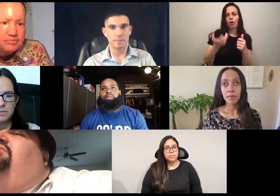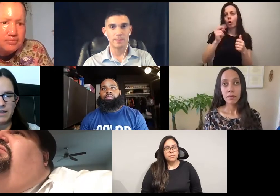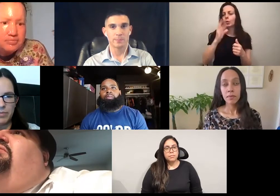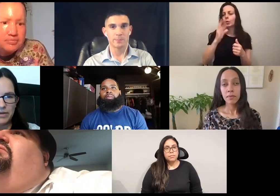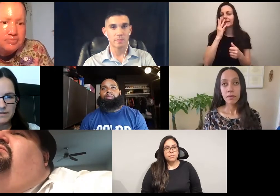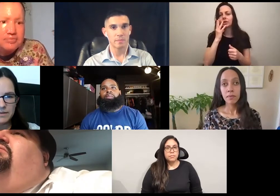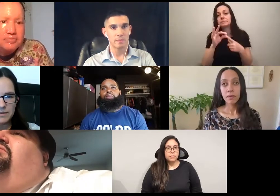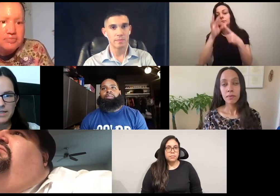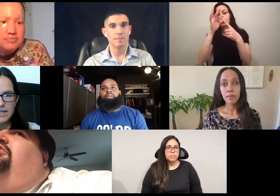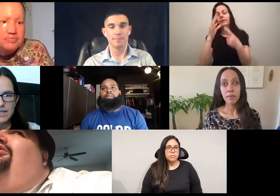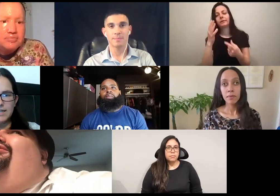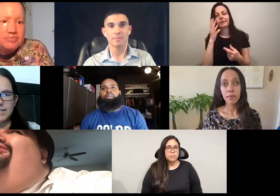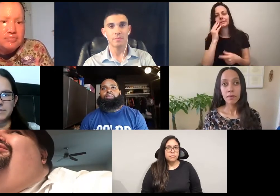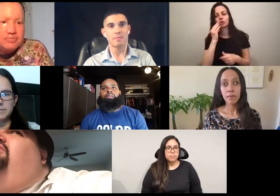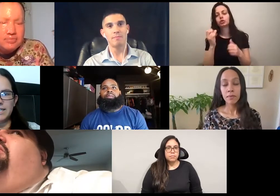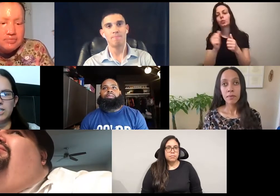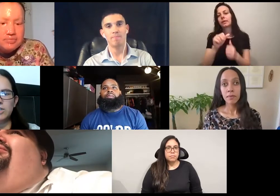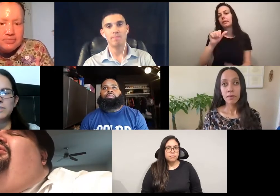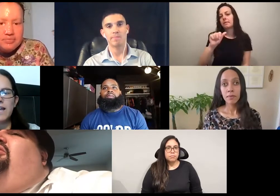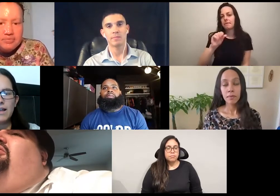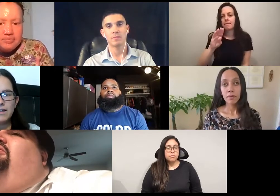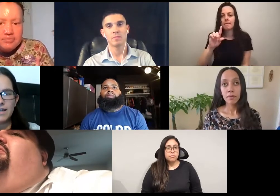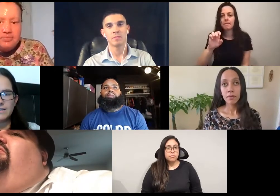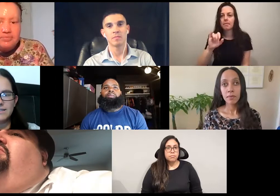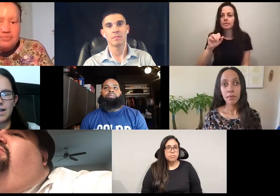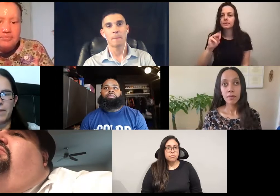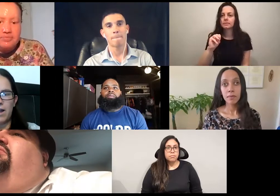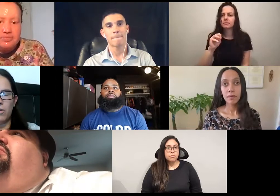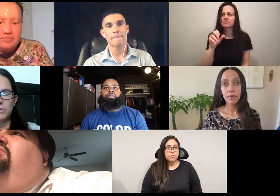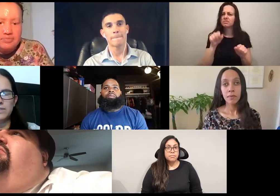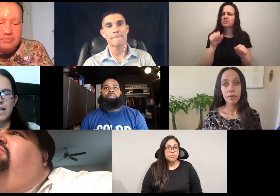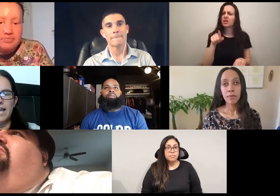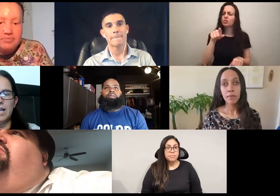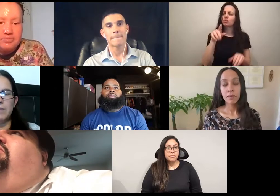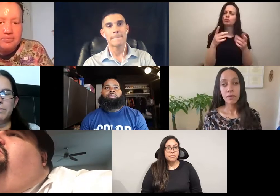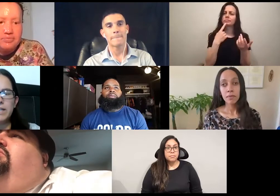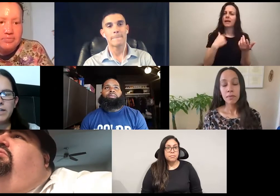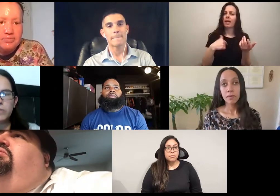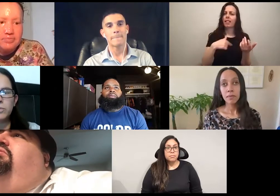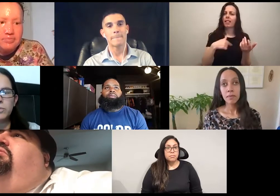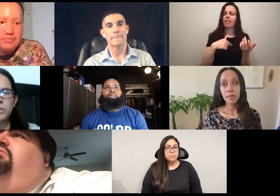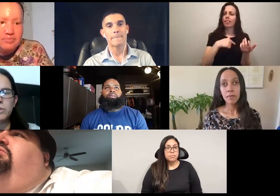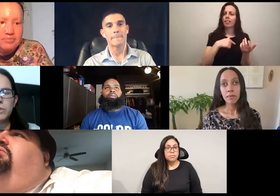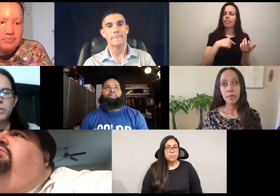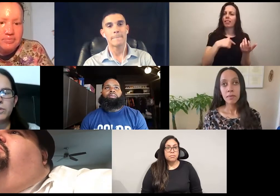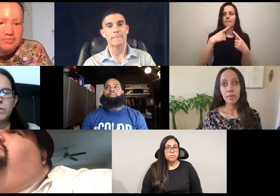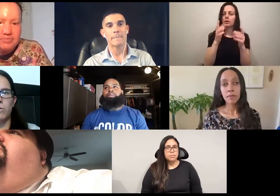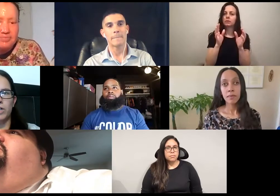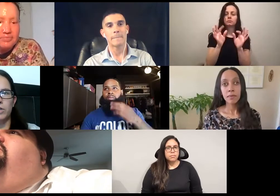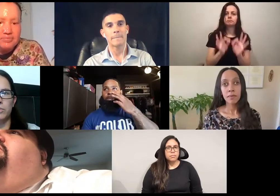experiences with ableism. Can you tell us about a